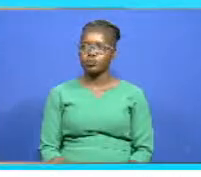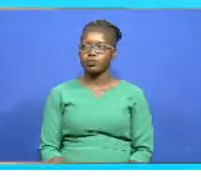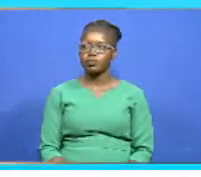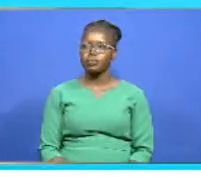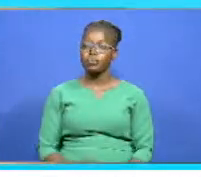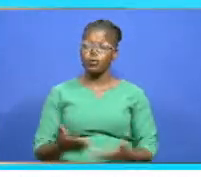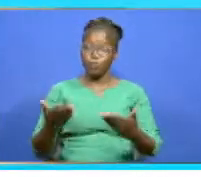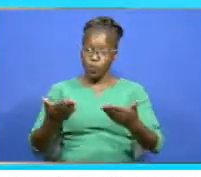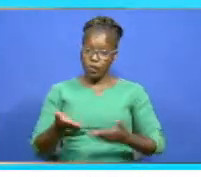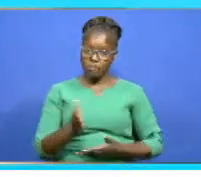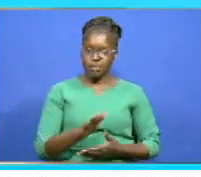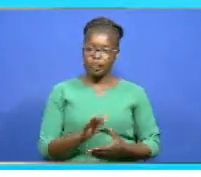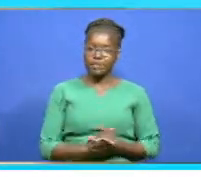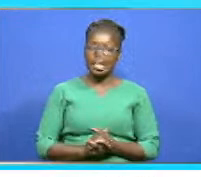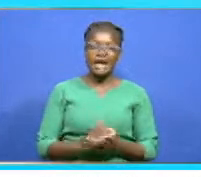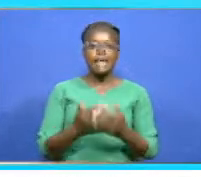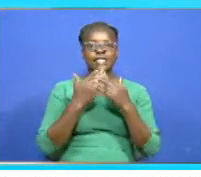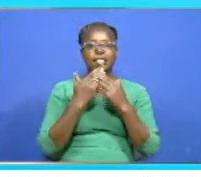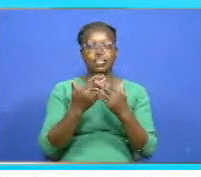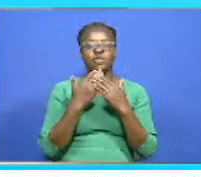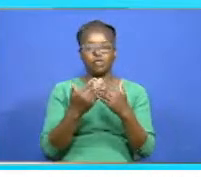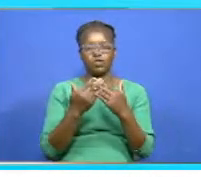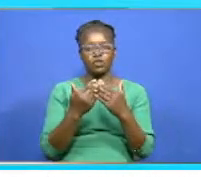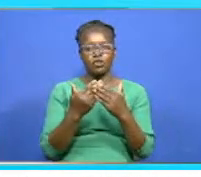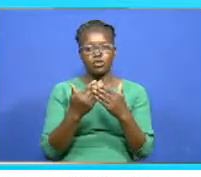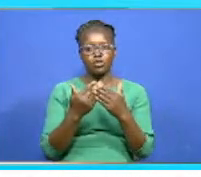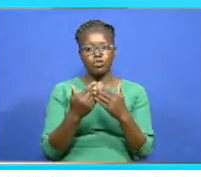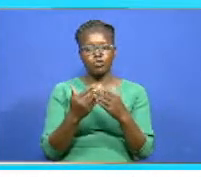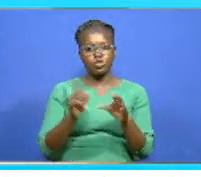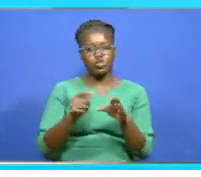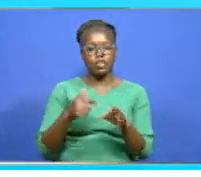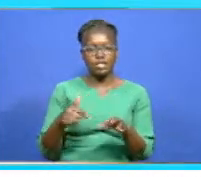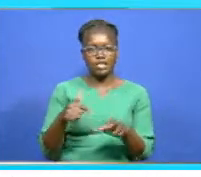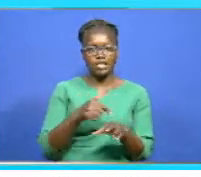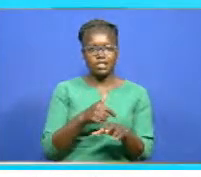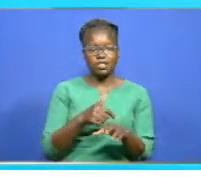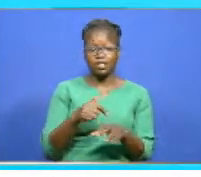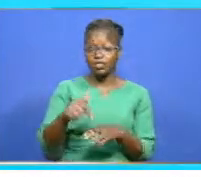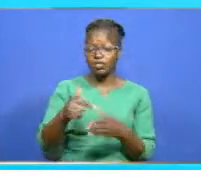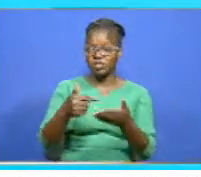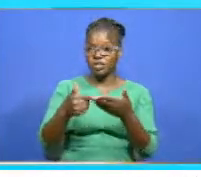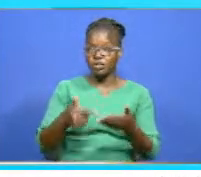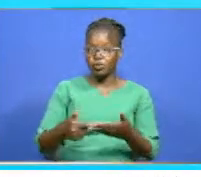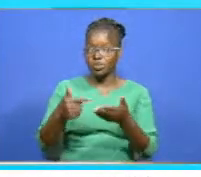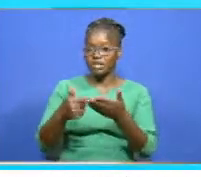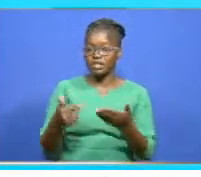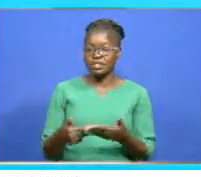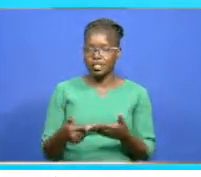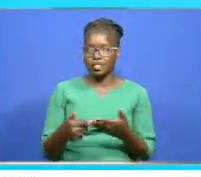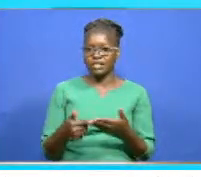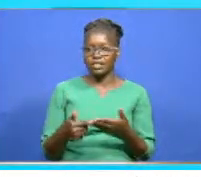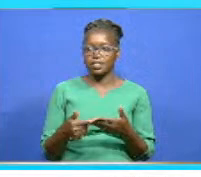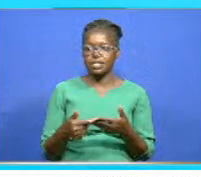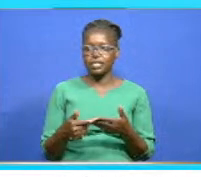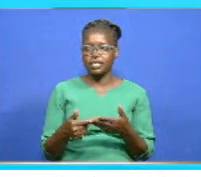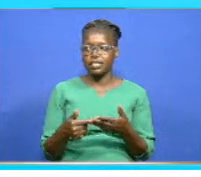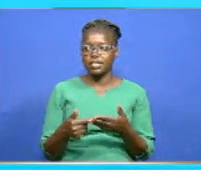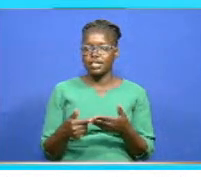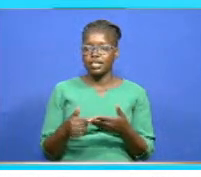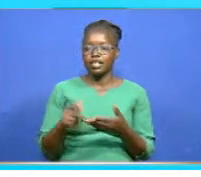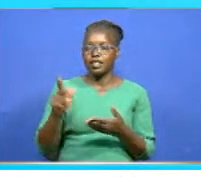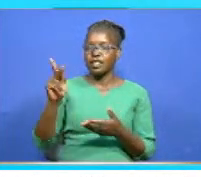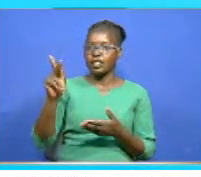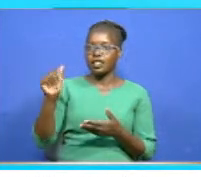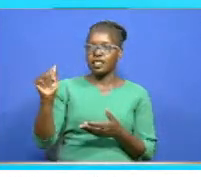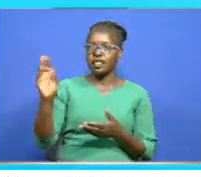Welcome back to News Check, and thanks for keeping us company. And today we are discussing matters Kabuchai